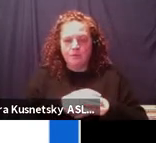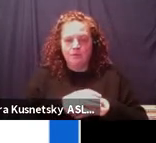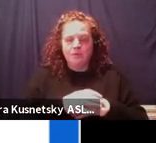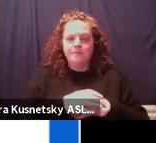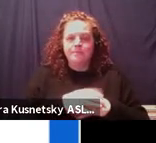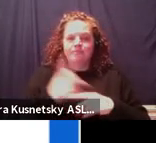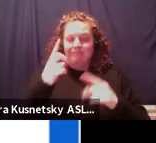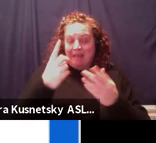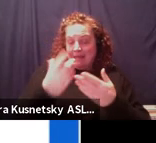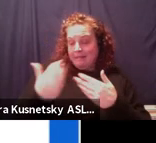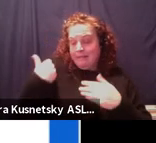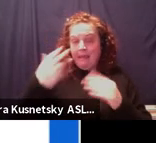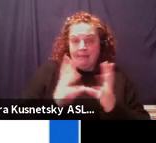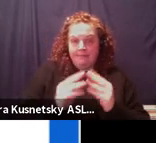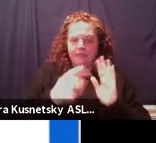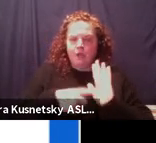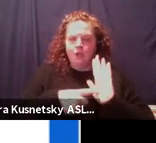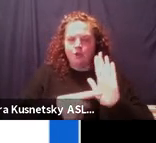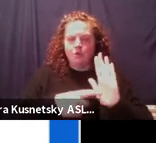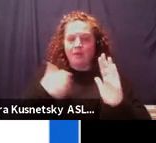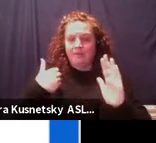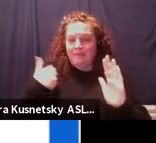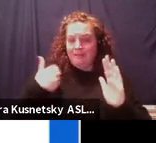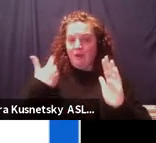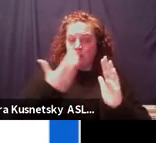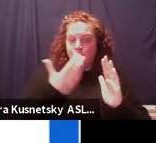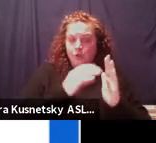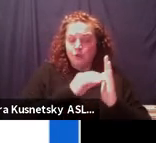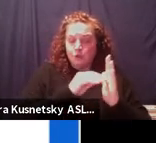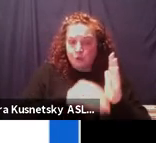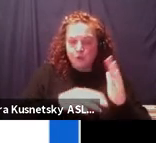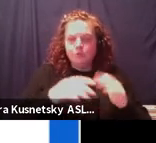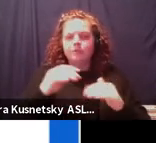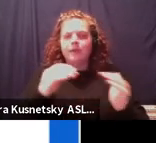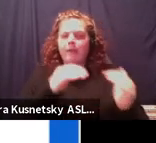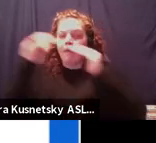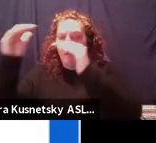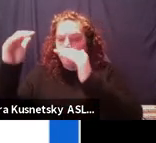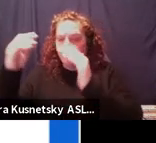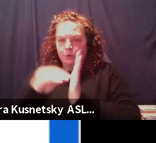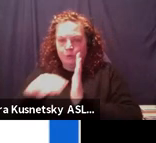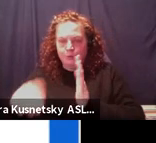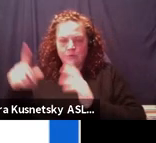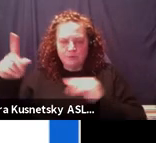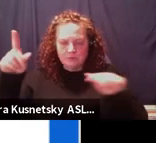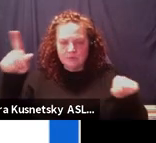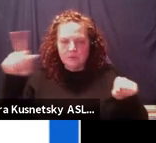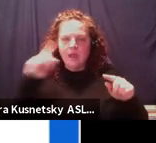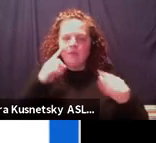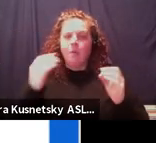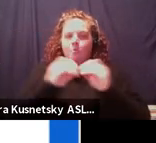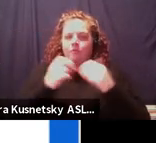here of how our lower grade students and our upper grade students are outliers in having a greater